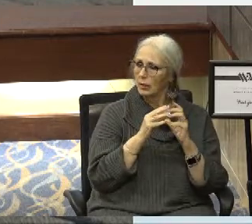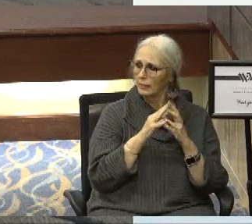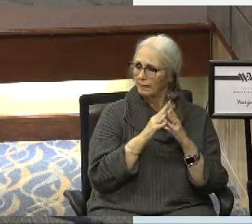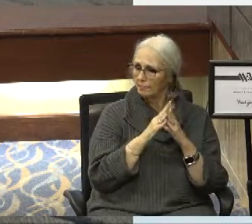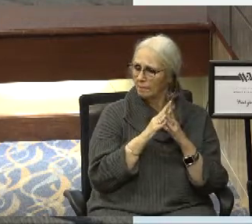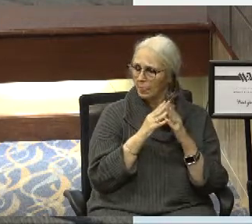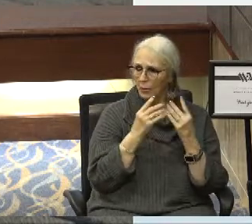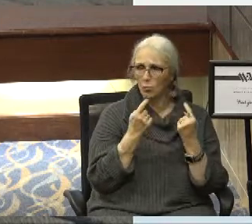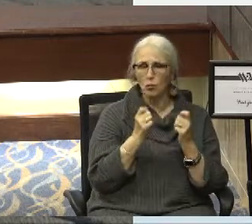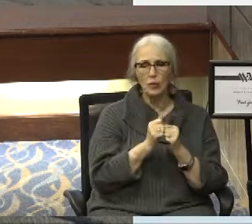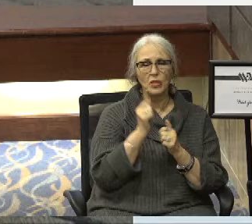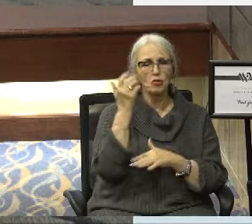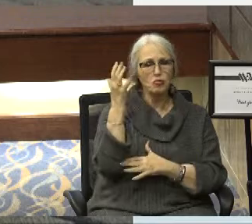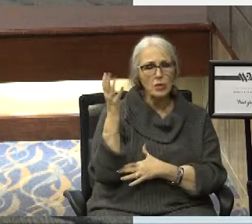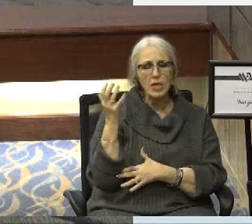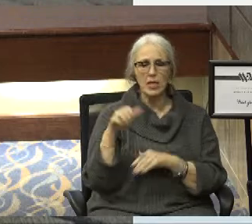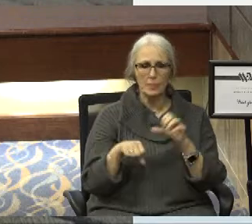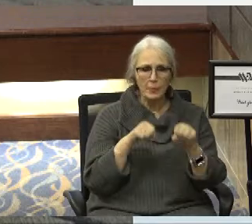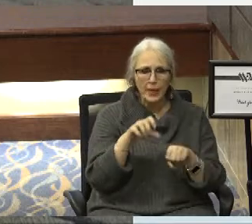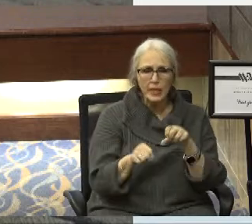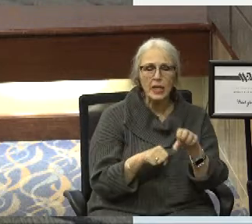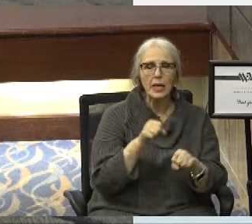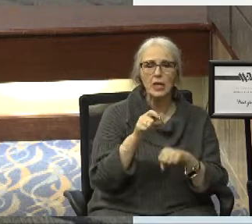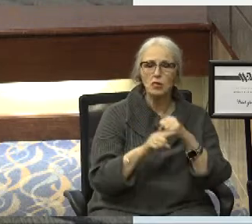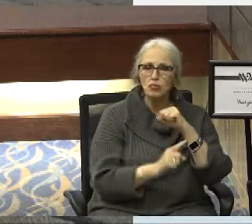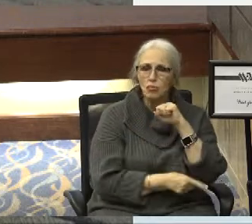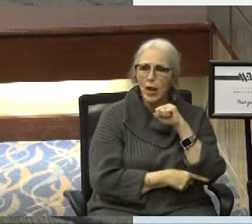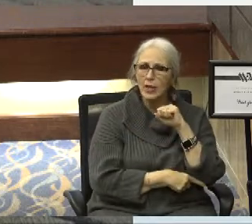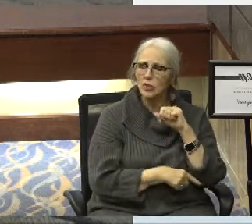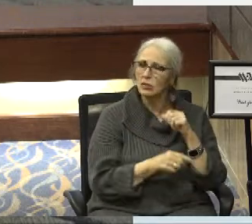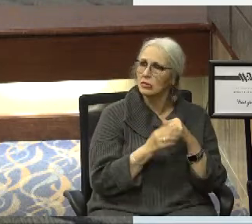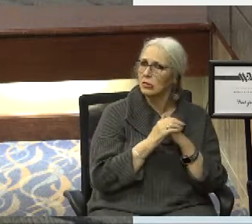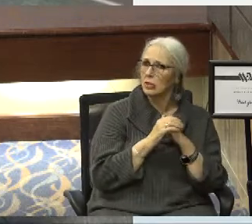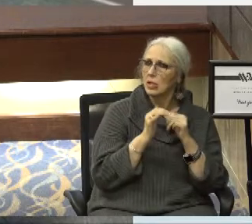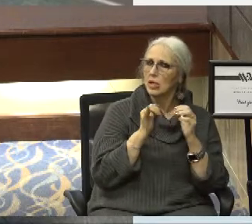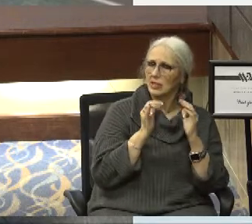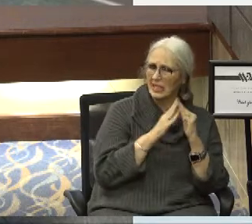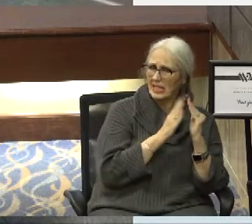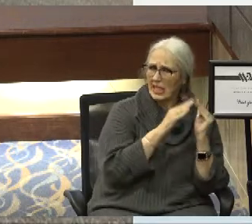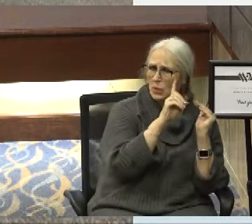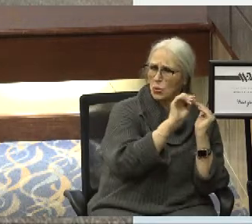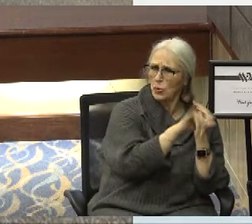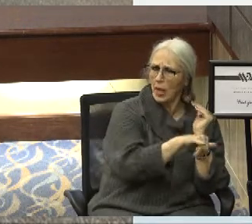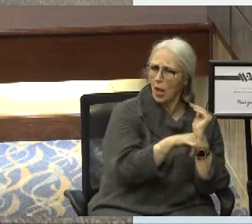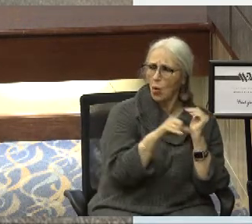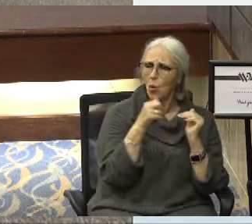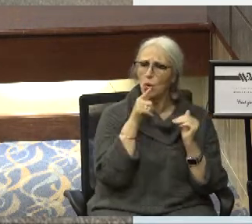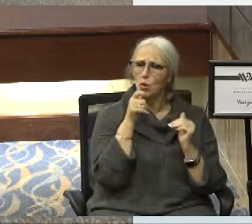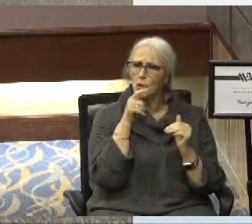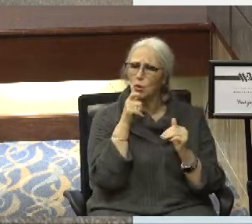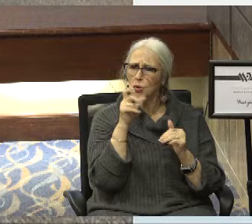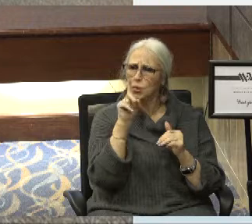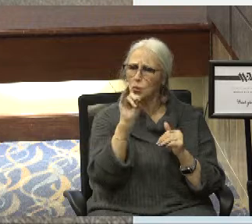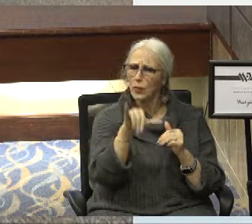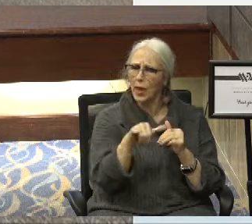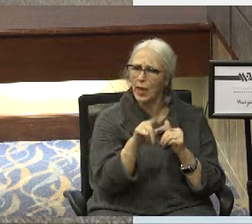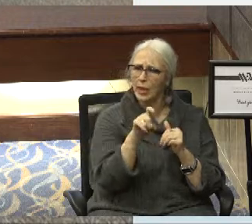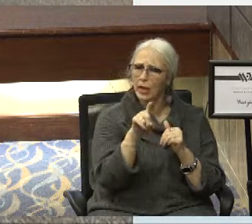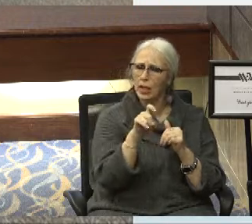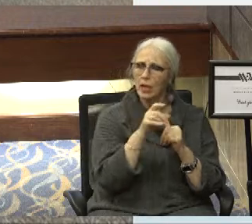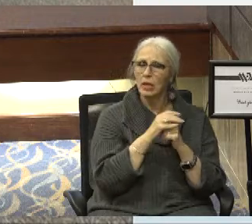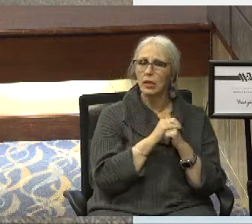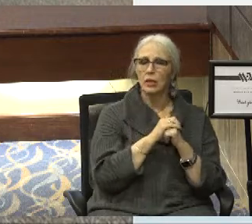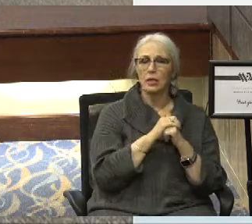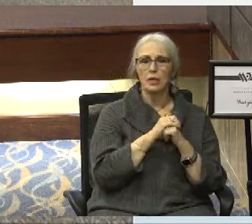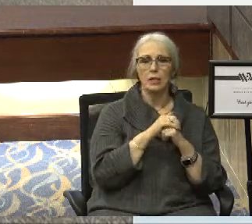the trees and picking up the trash. Is that that's the city doing that, or who is doing that work? That is